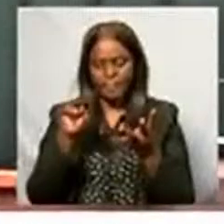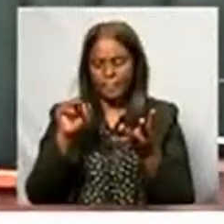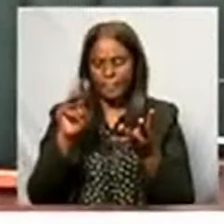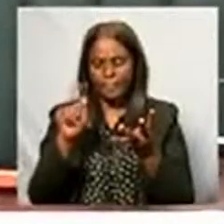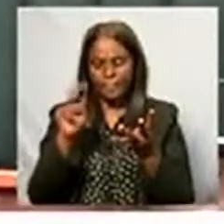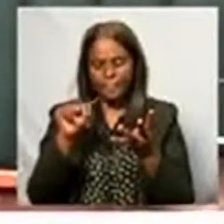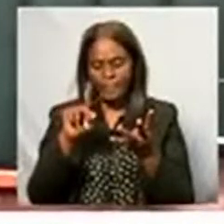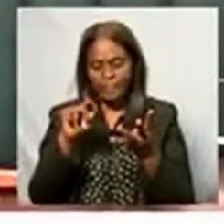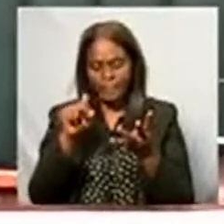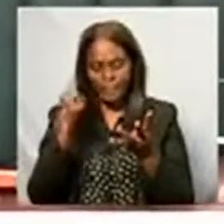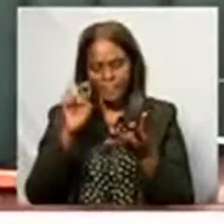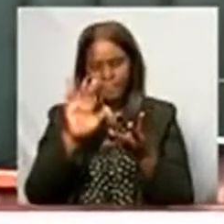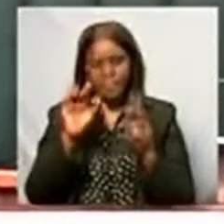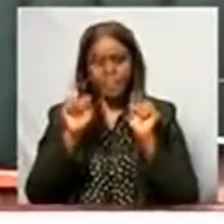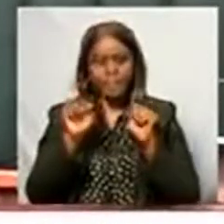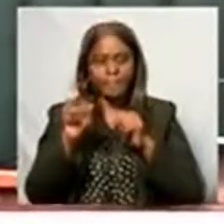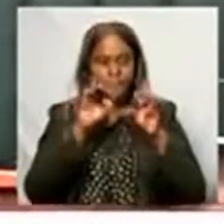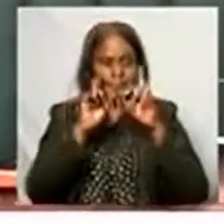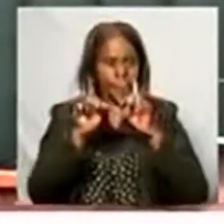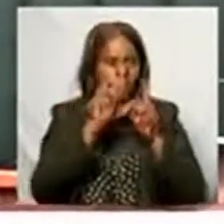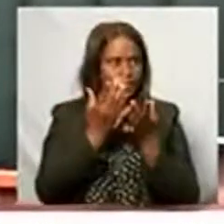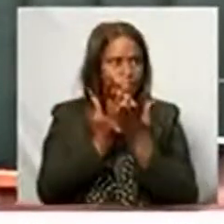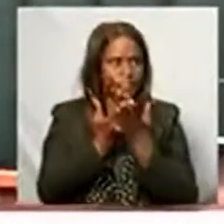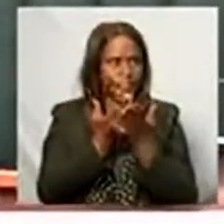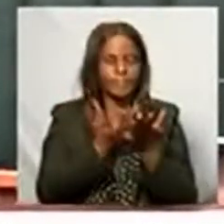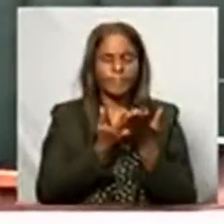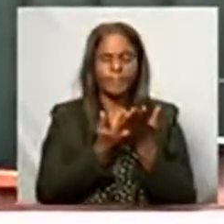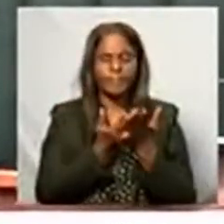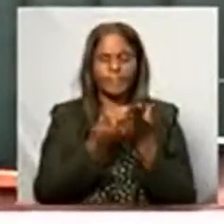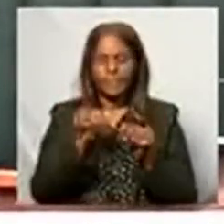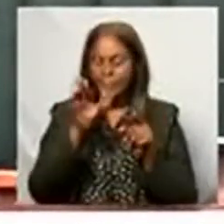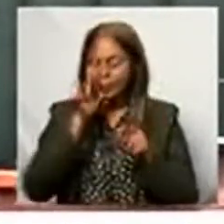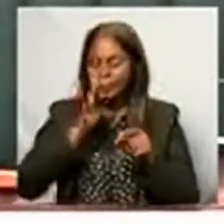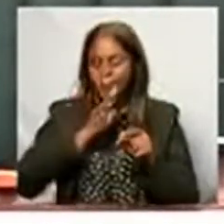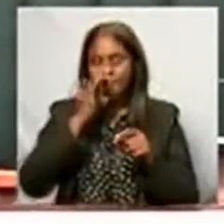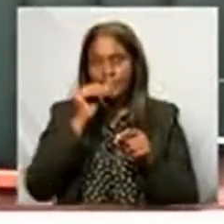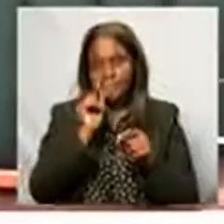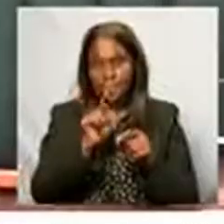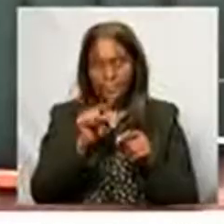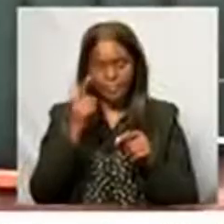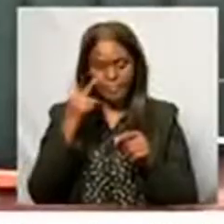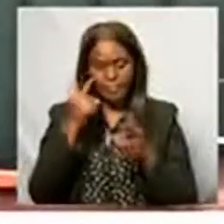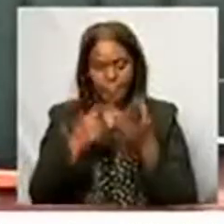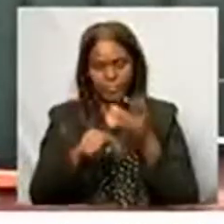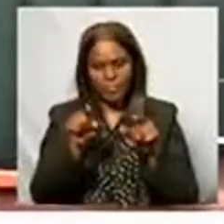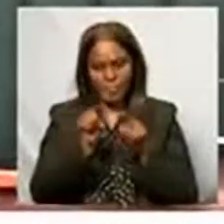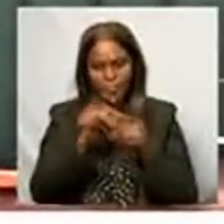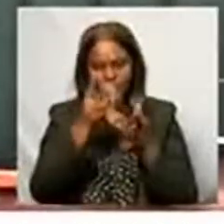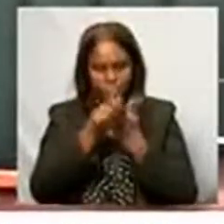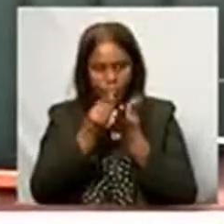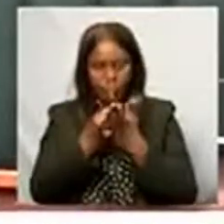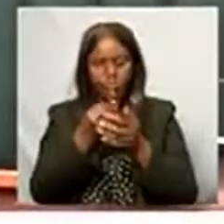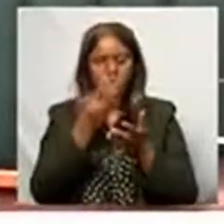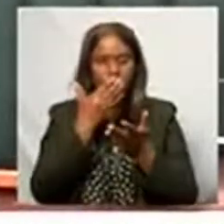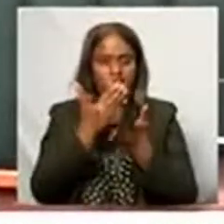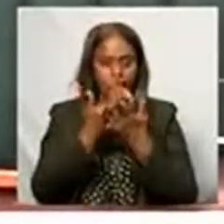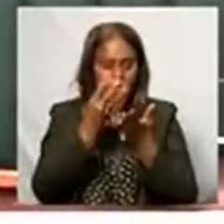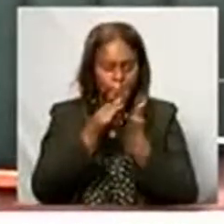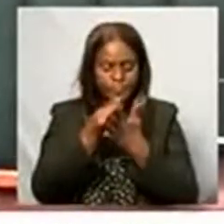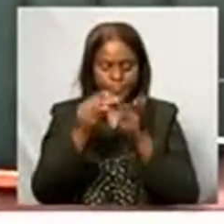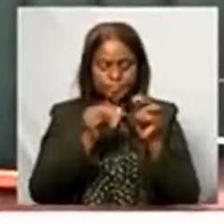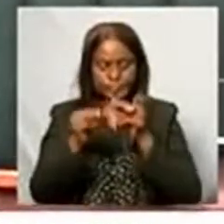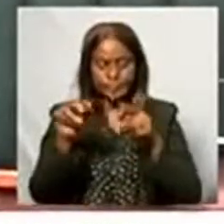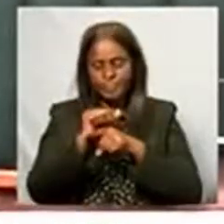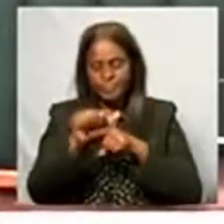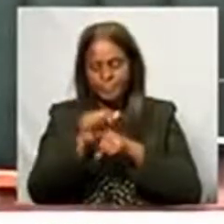Mwanza, for ably debating the motion. Madam Speaker, sound financial management practices